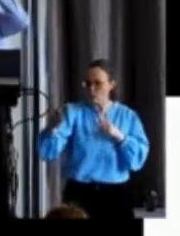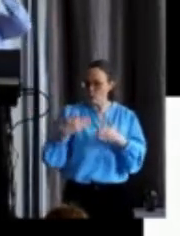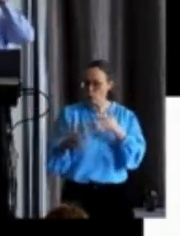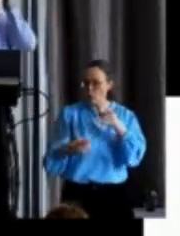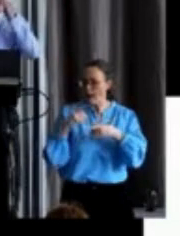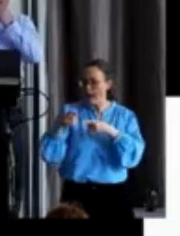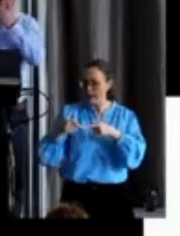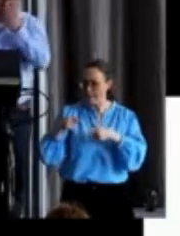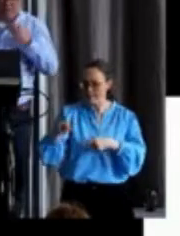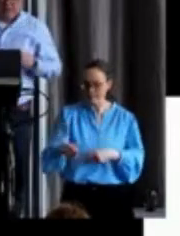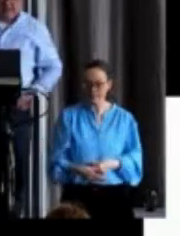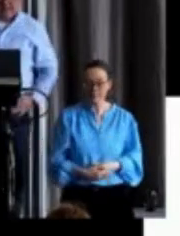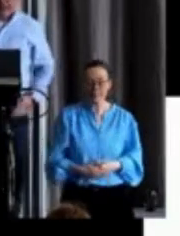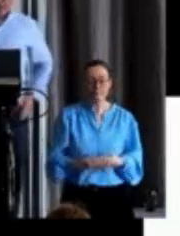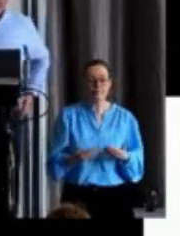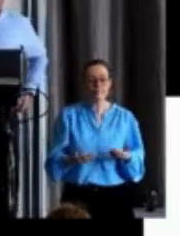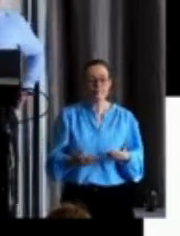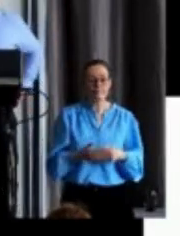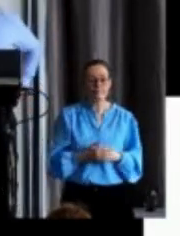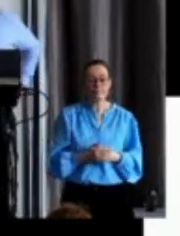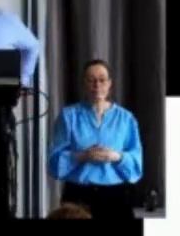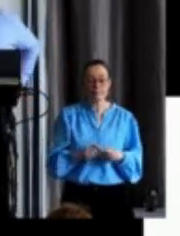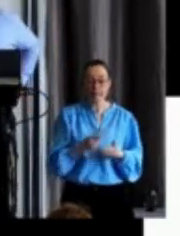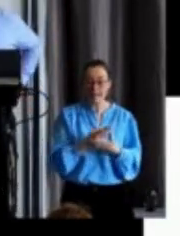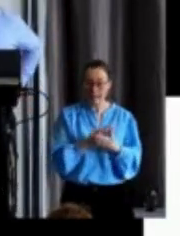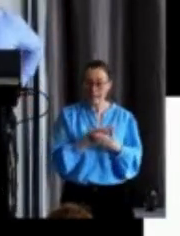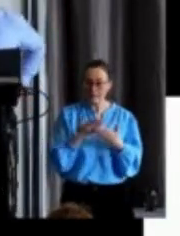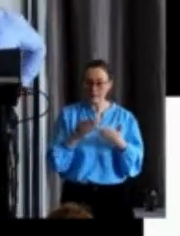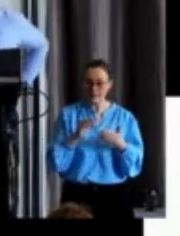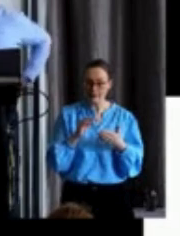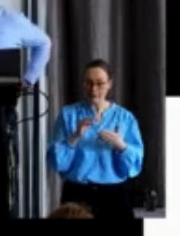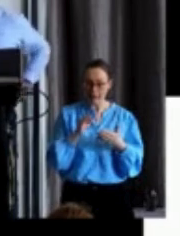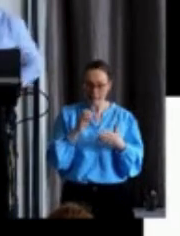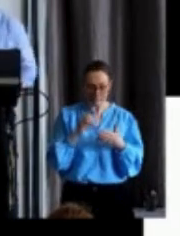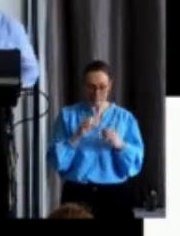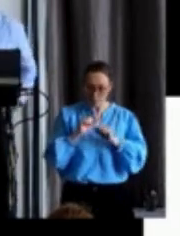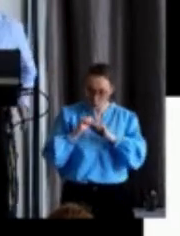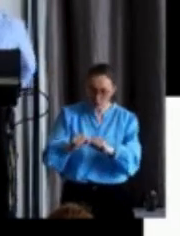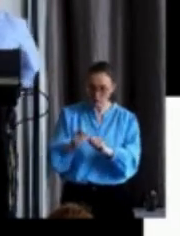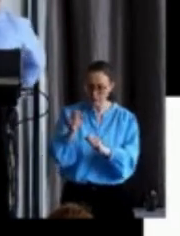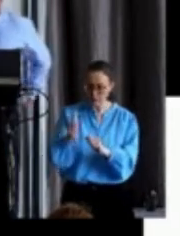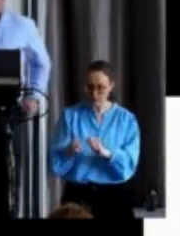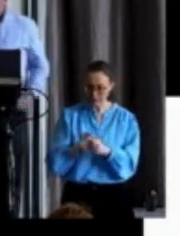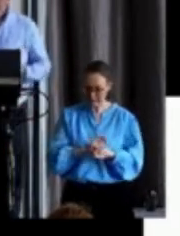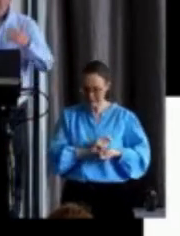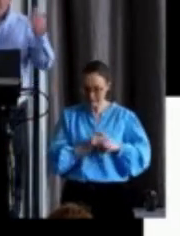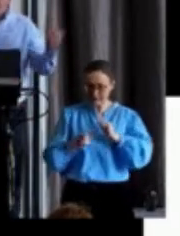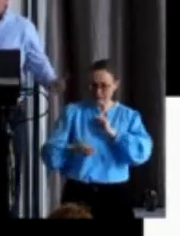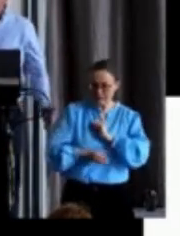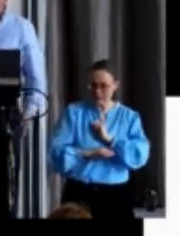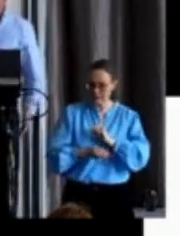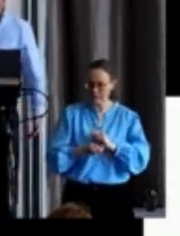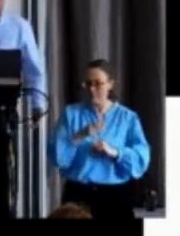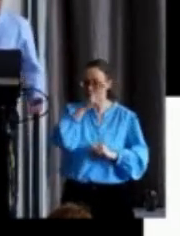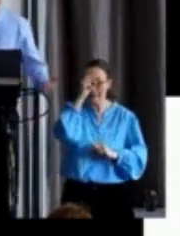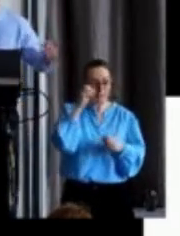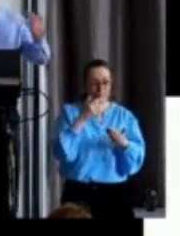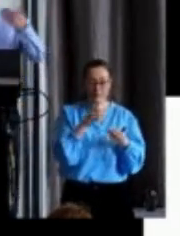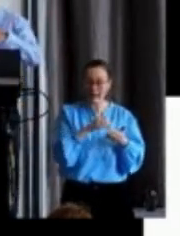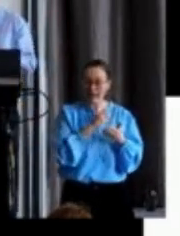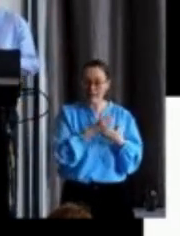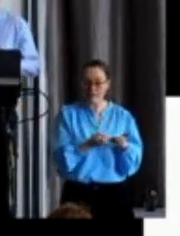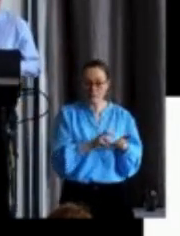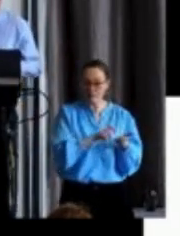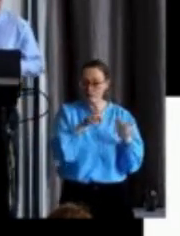So going on from this, epilepsy forces people to adapt. So like going back to the vignette about the person leaving their jobs,